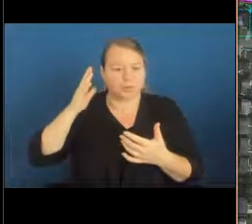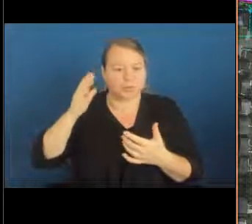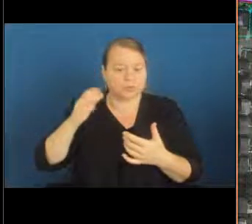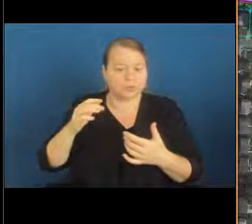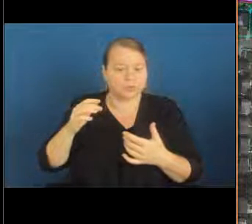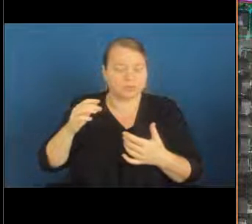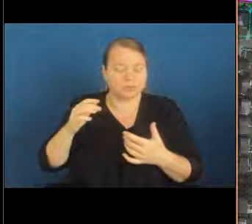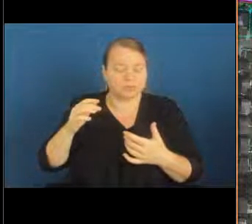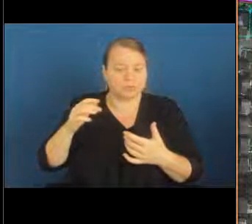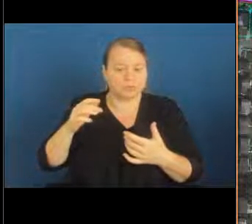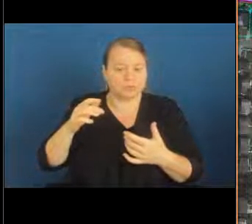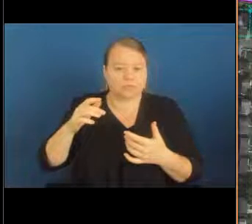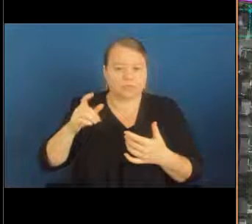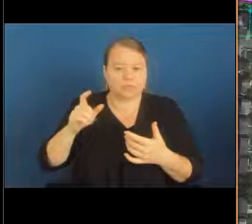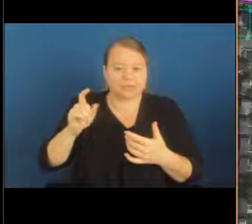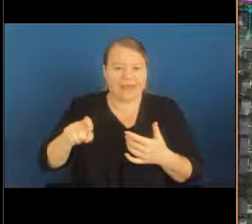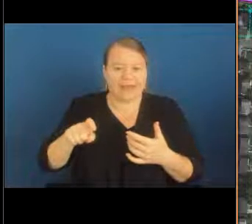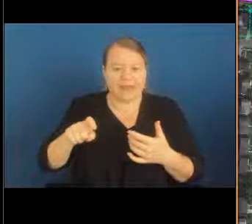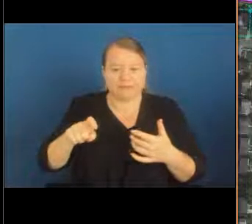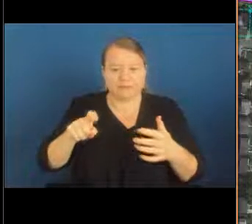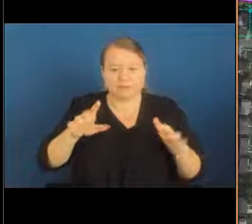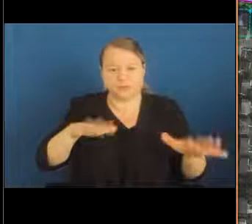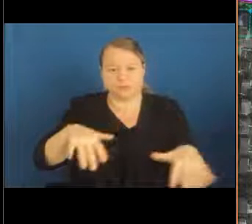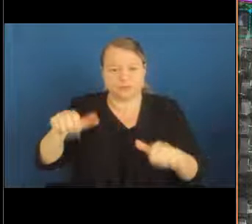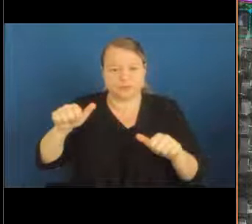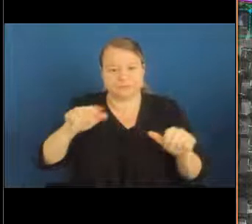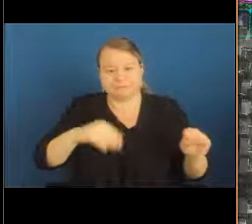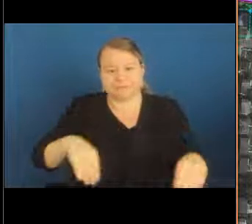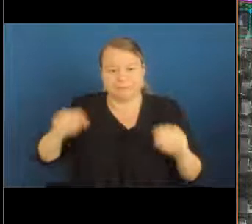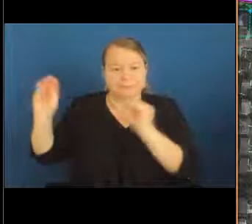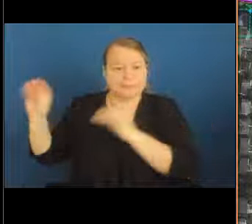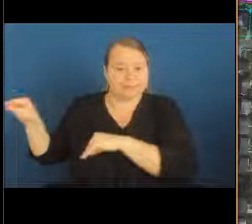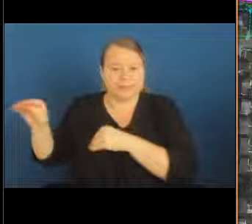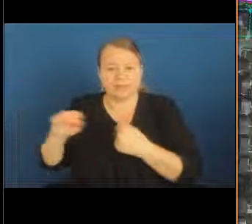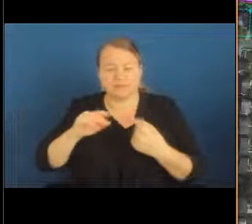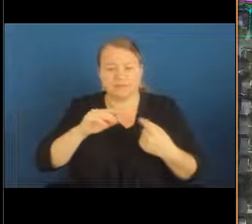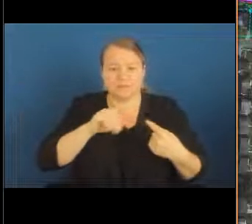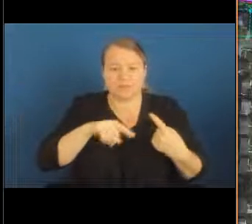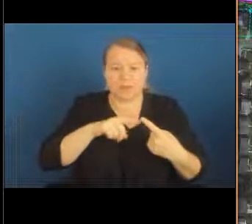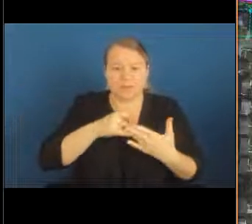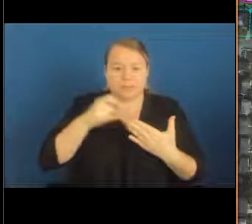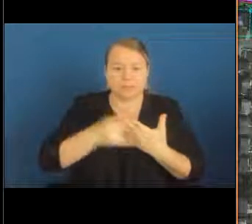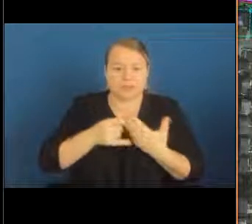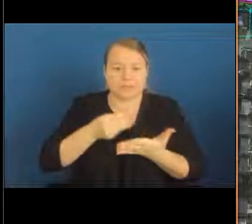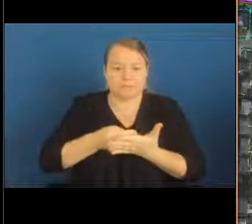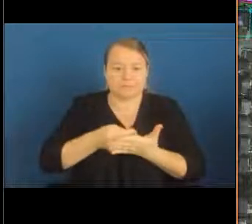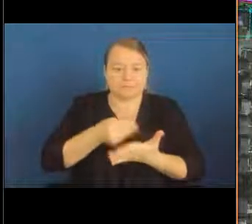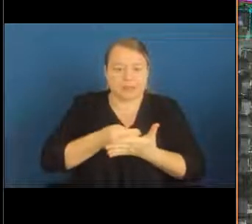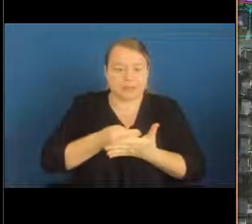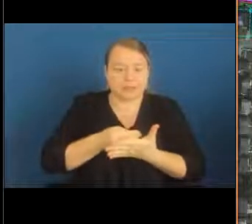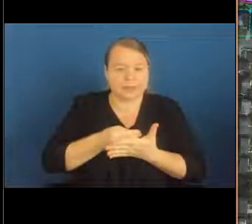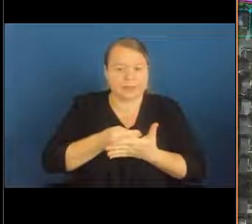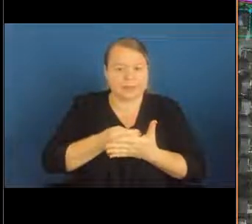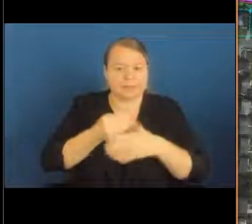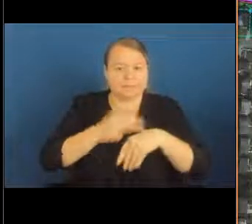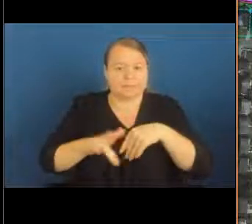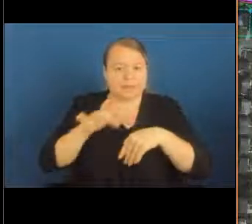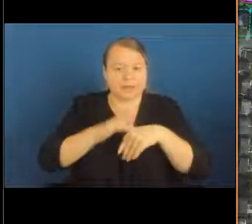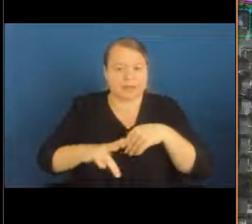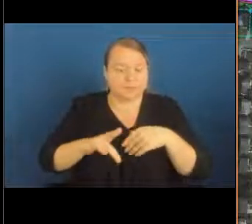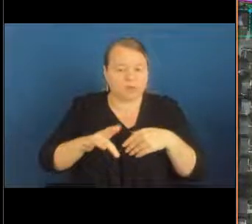they will need to be vacated when the project funding is made available for the